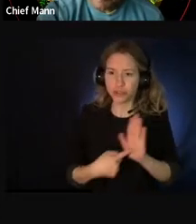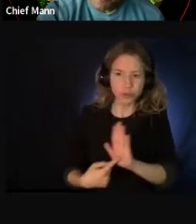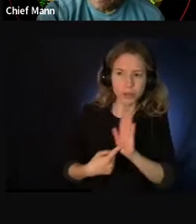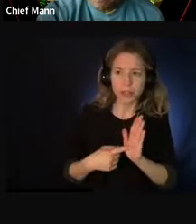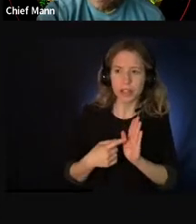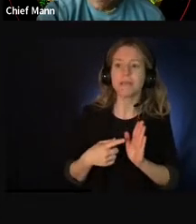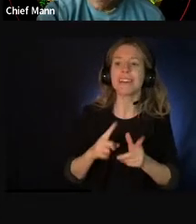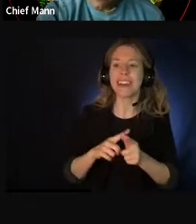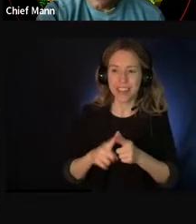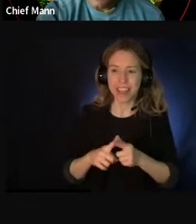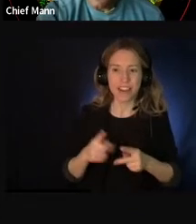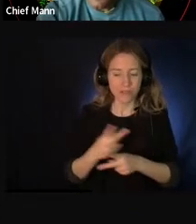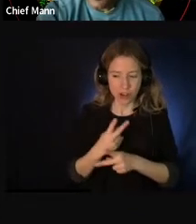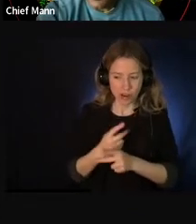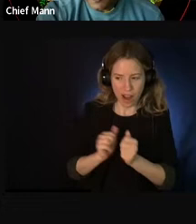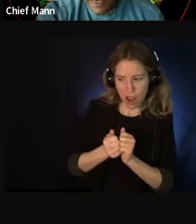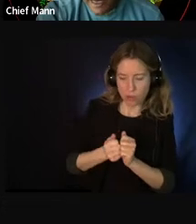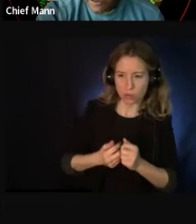women.